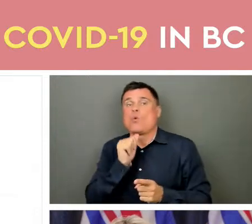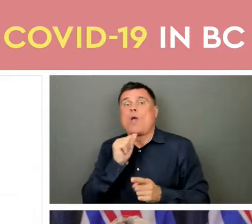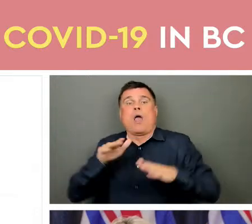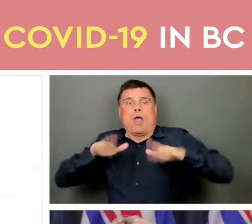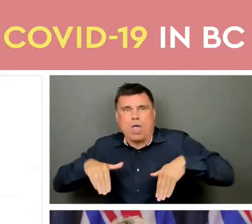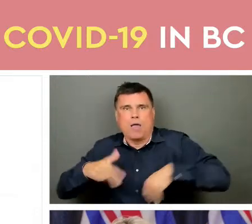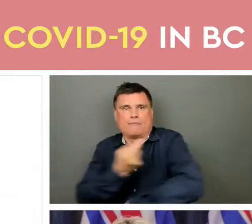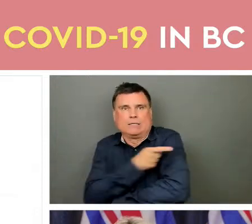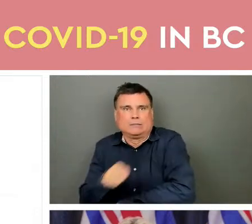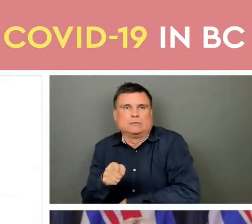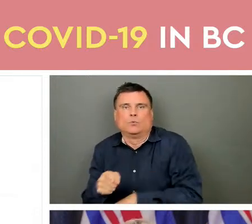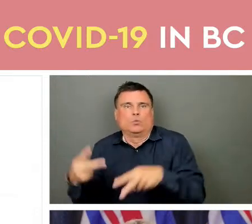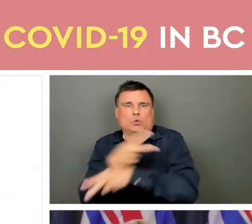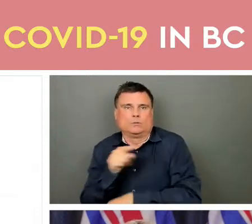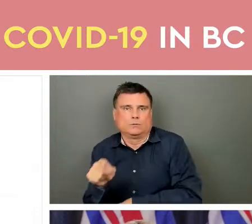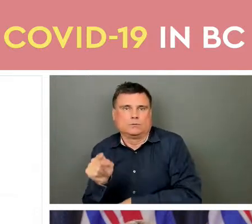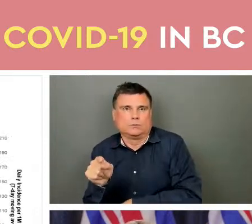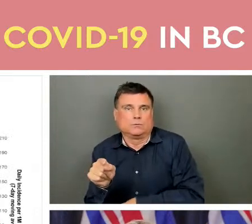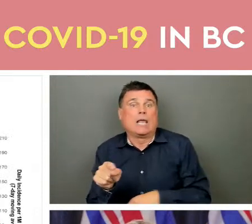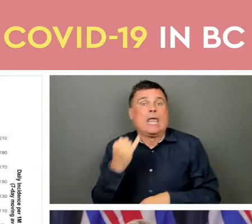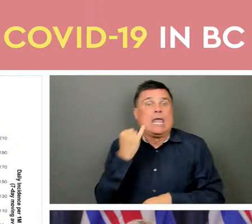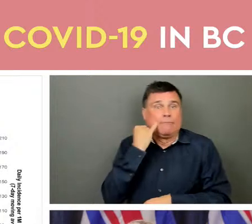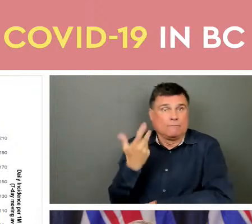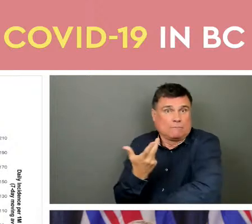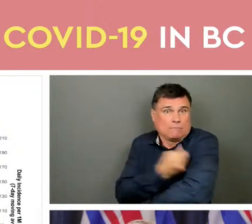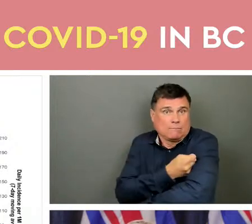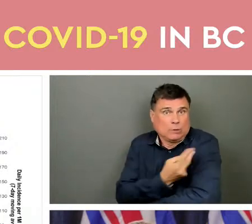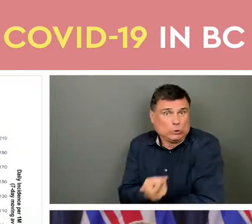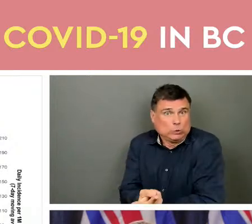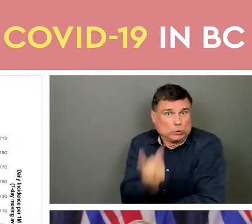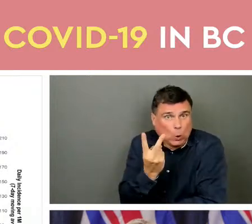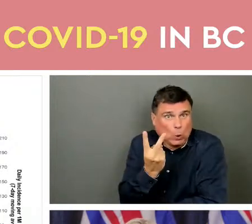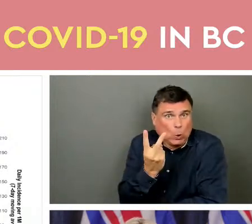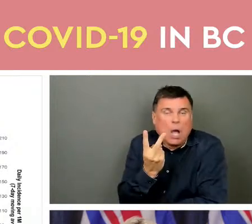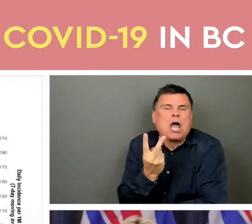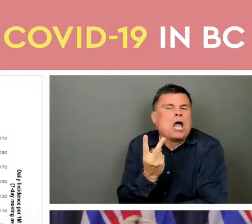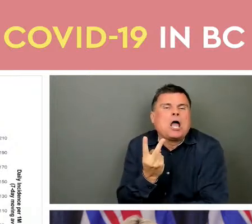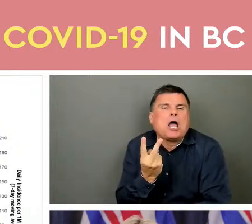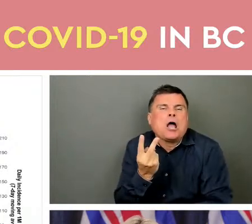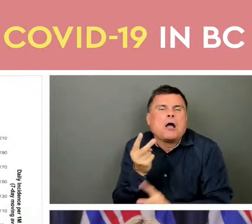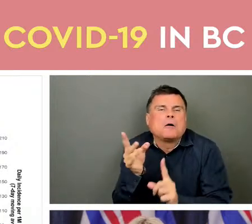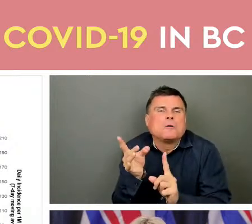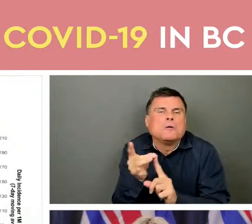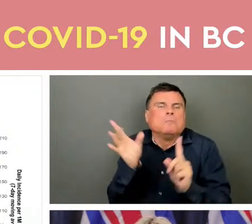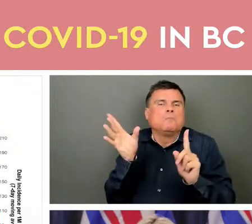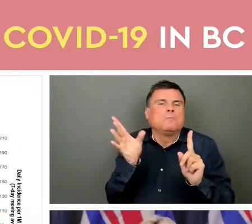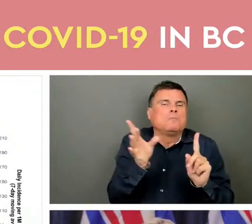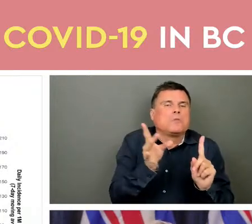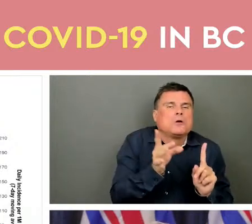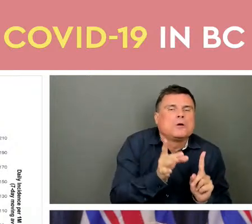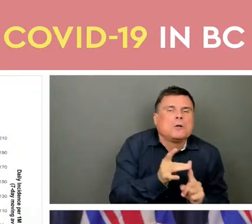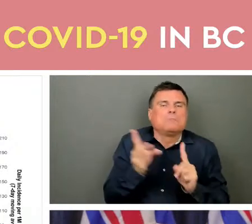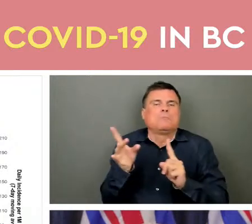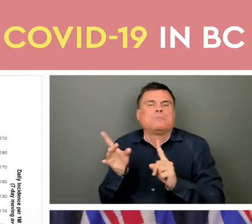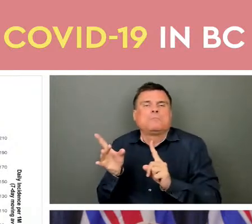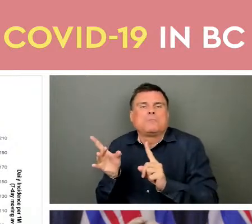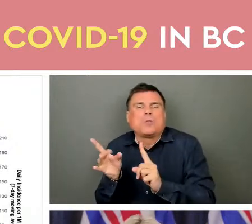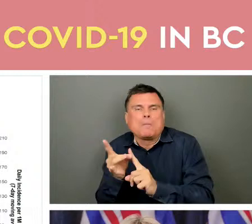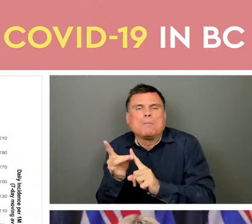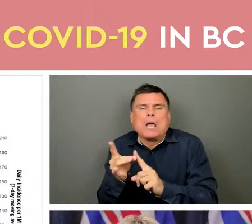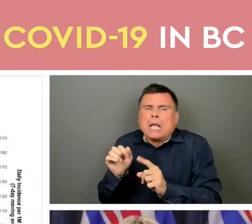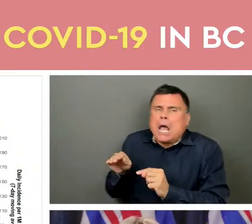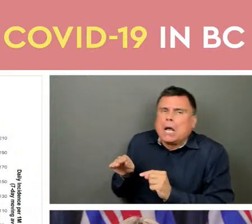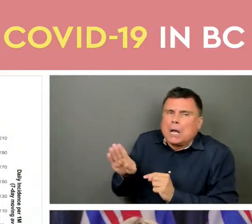cases and where we're seeing transmission happening. As I mentioned, by health authority,